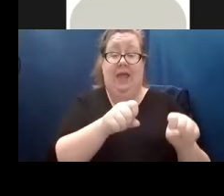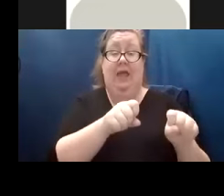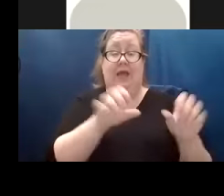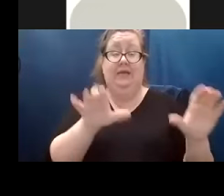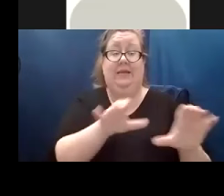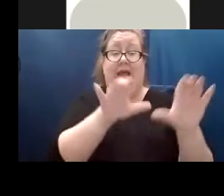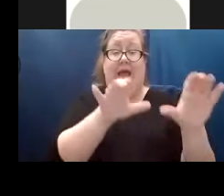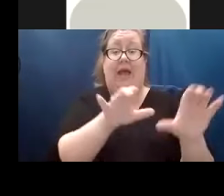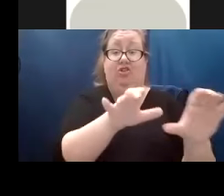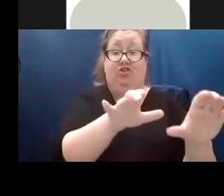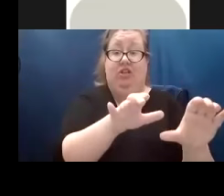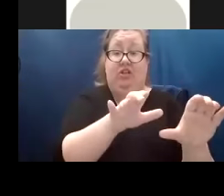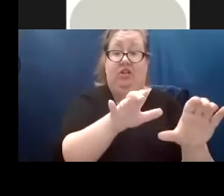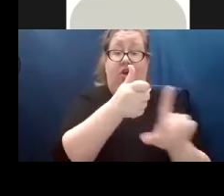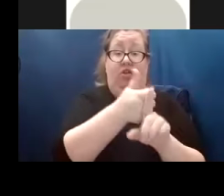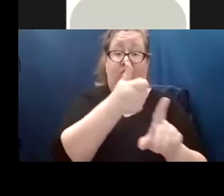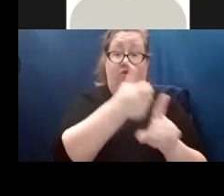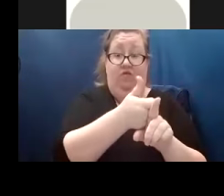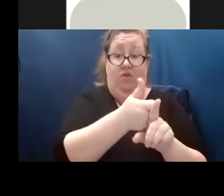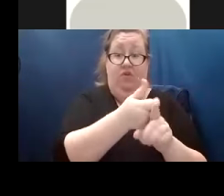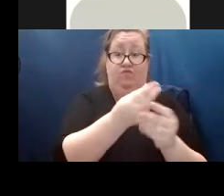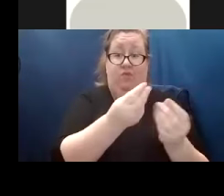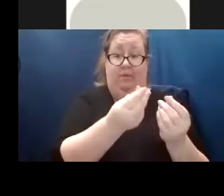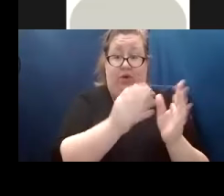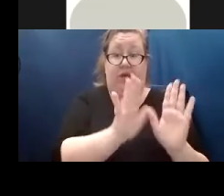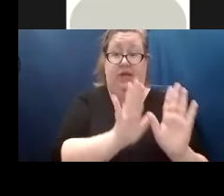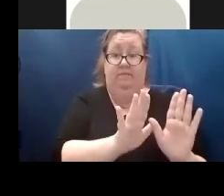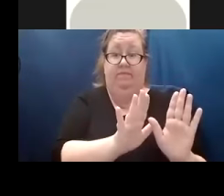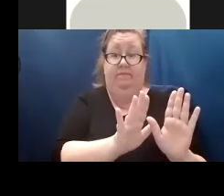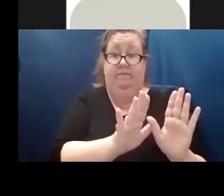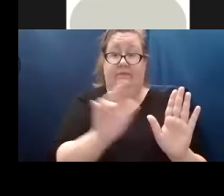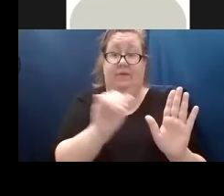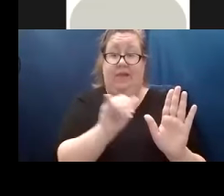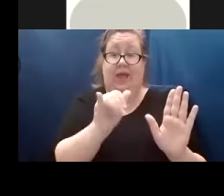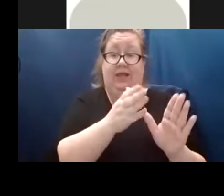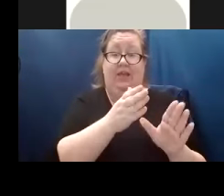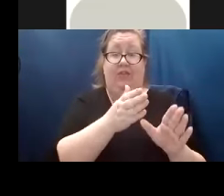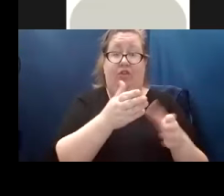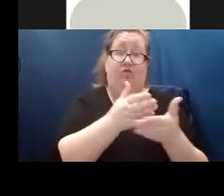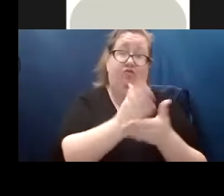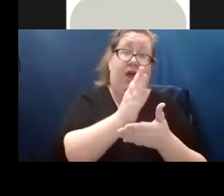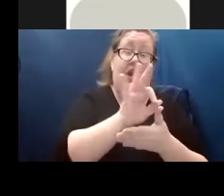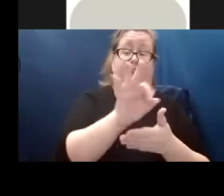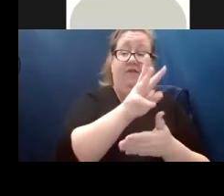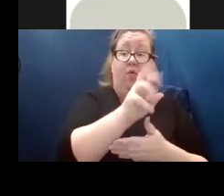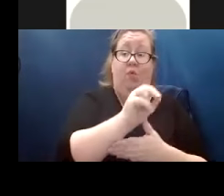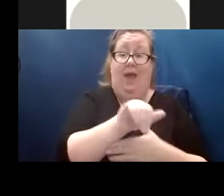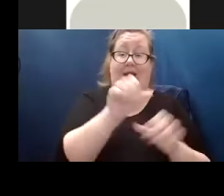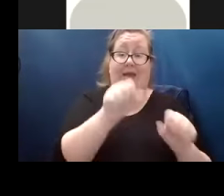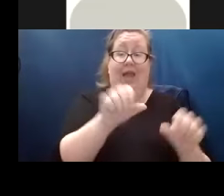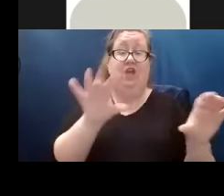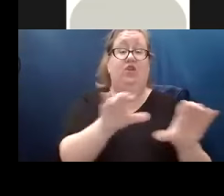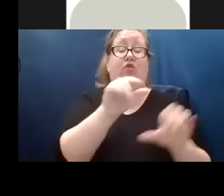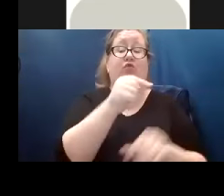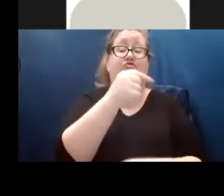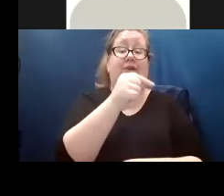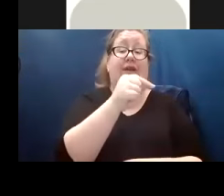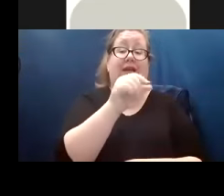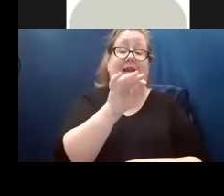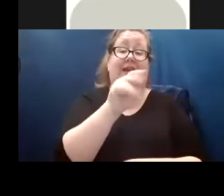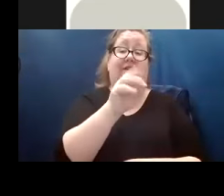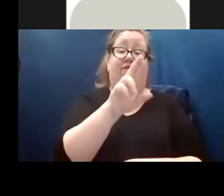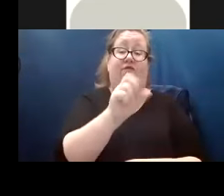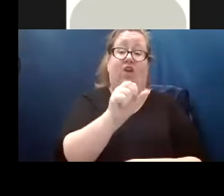action on their own property, right? Like in the right of way, for example, they could do green infrastructure without having